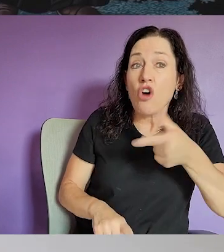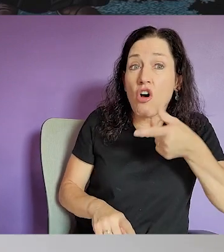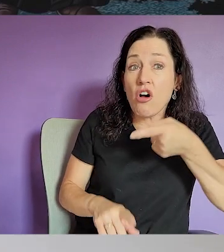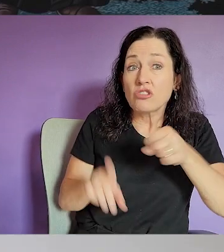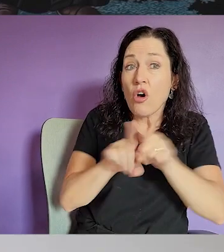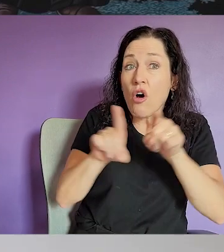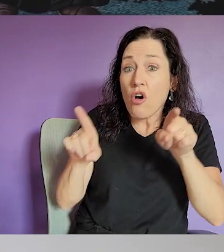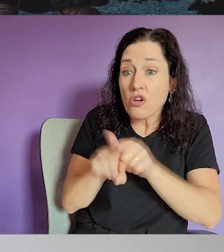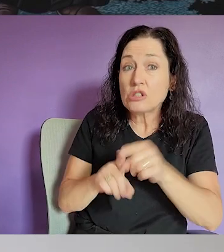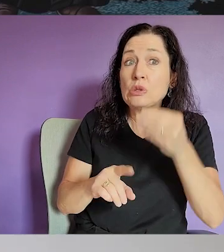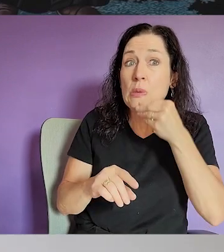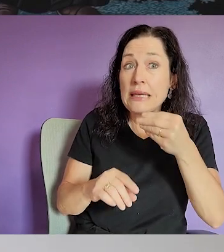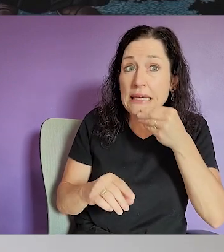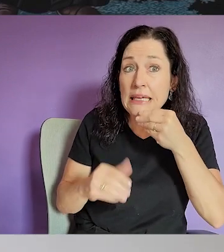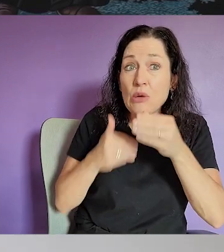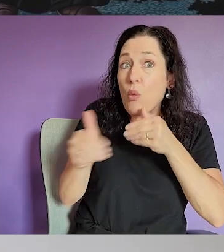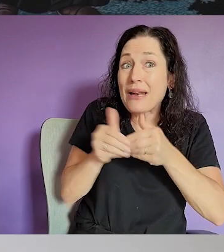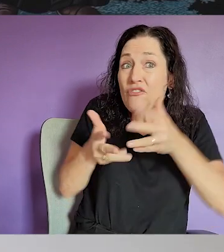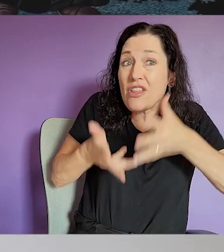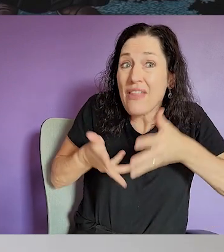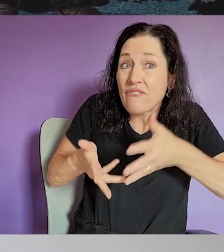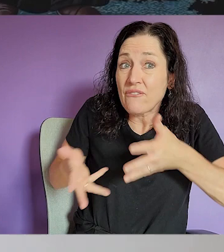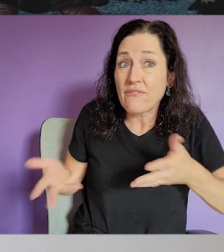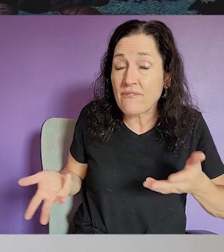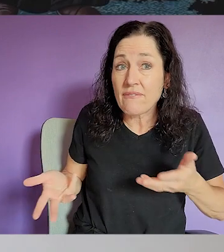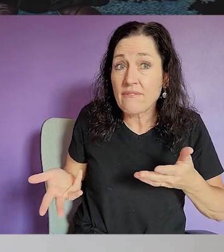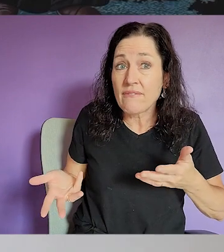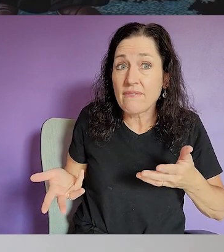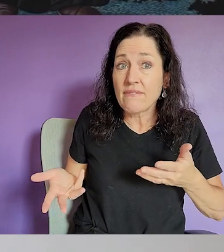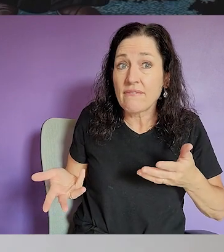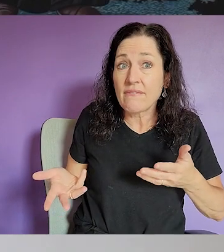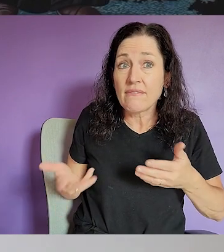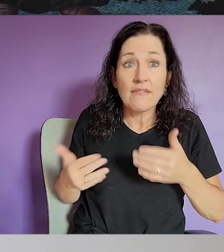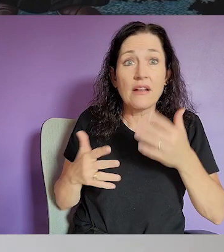dogs eat from the master's scraps.